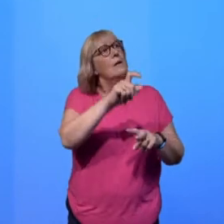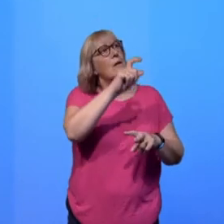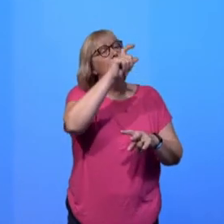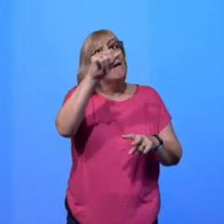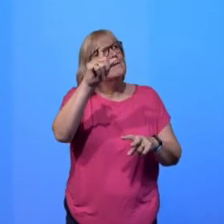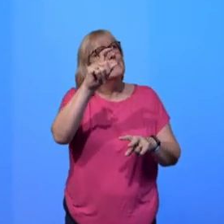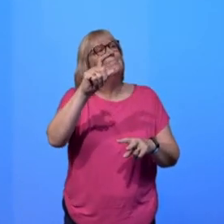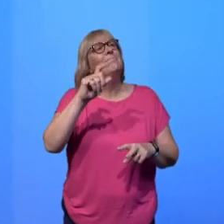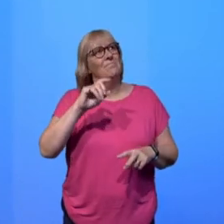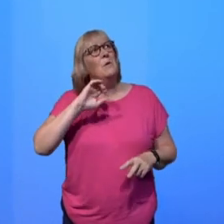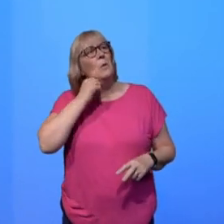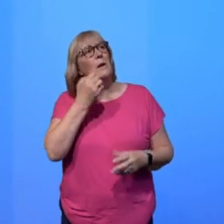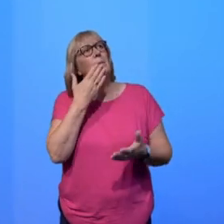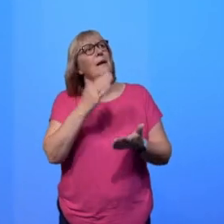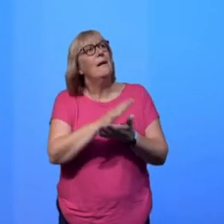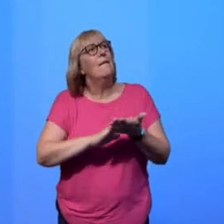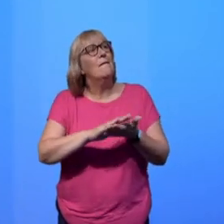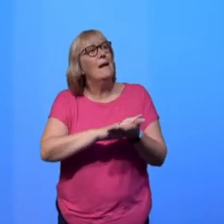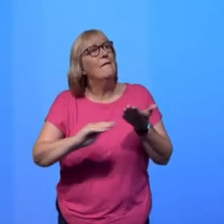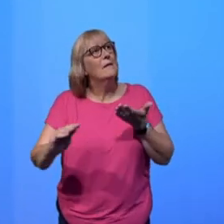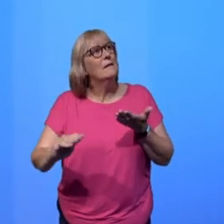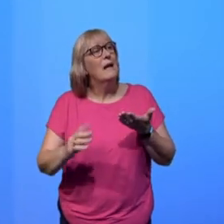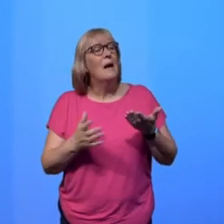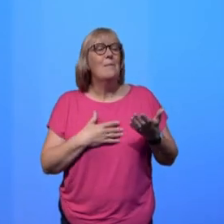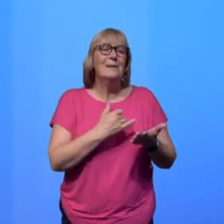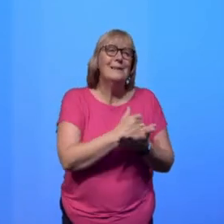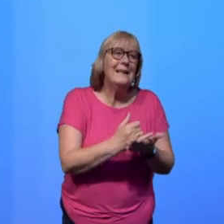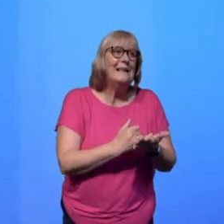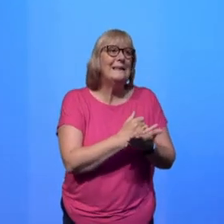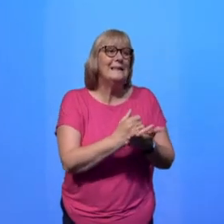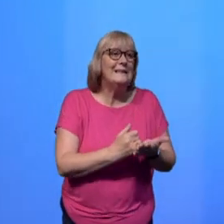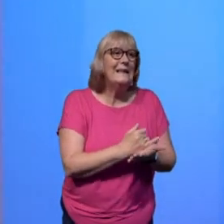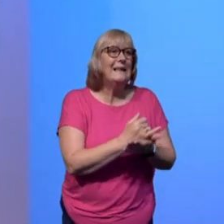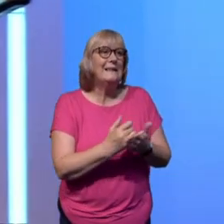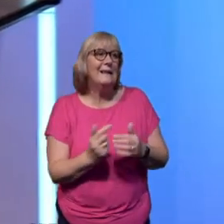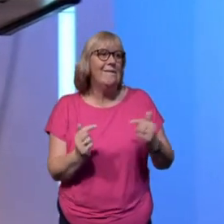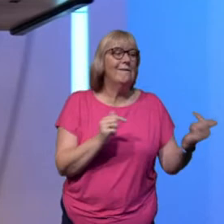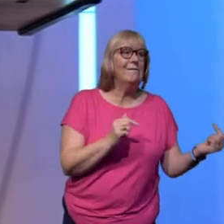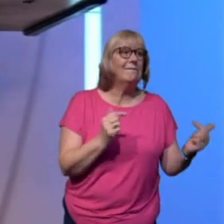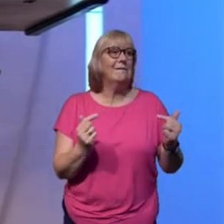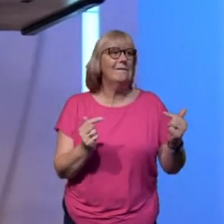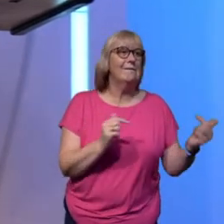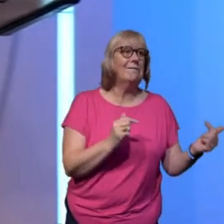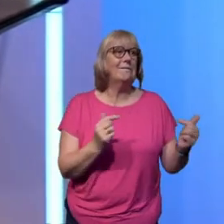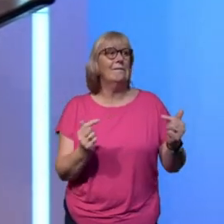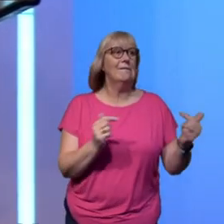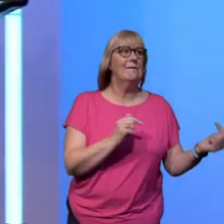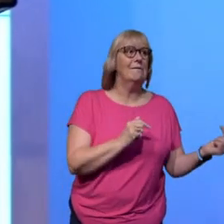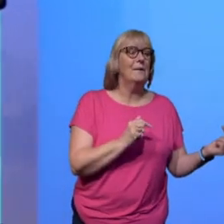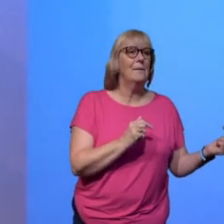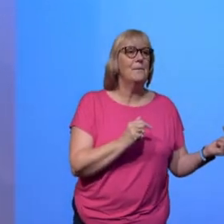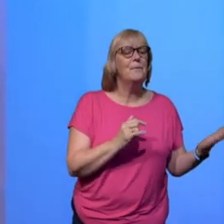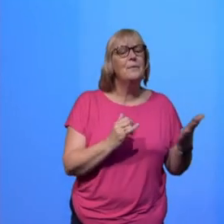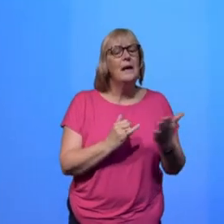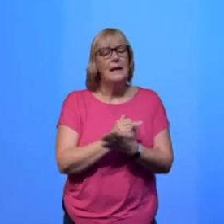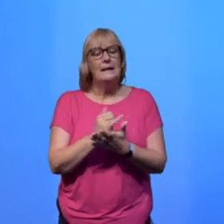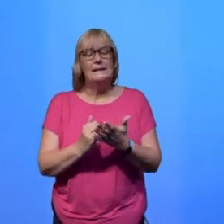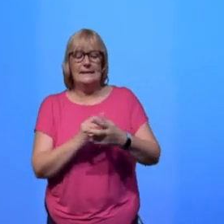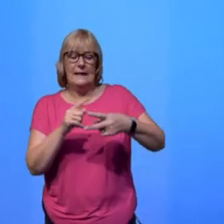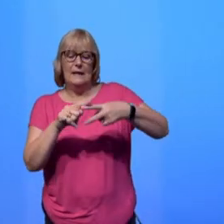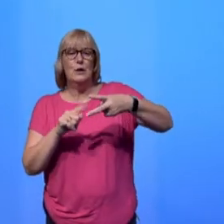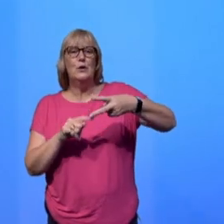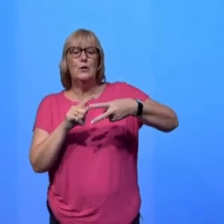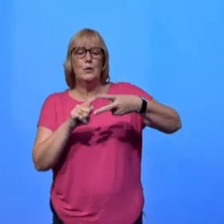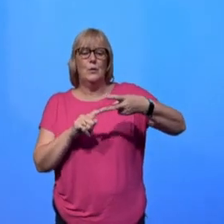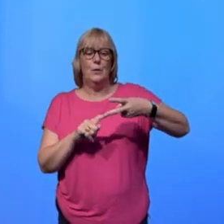sin. Amen. And just to say, with sin, there are two things here, aren't there? Number one, either you